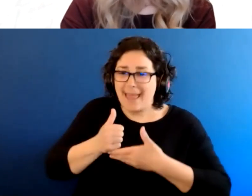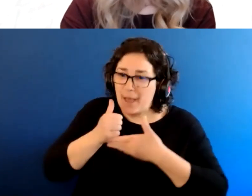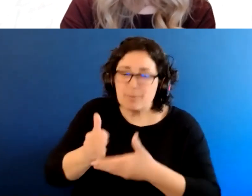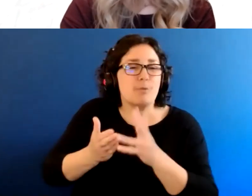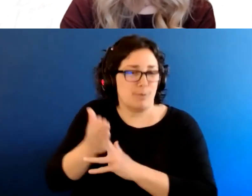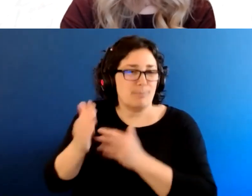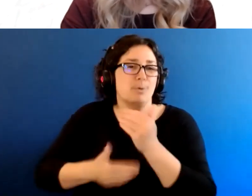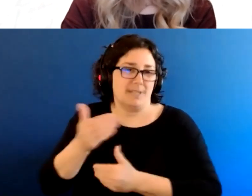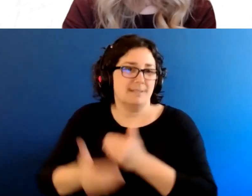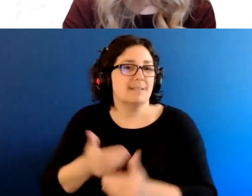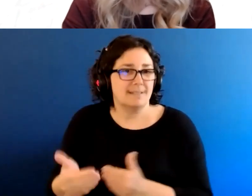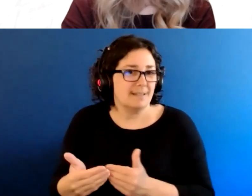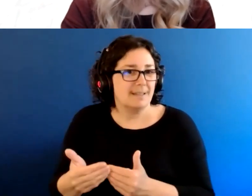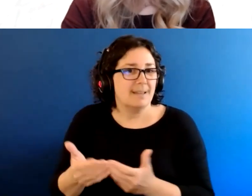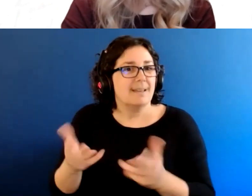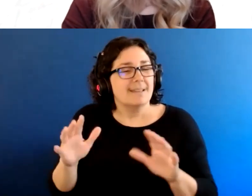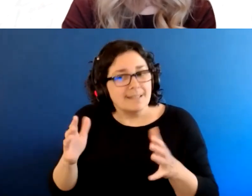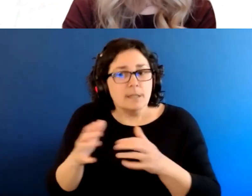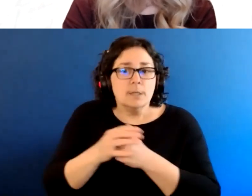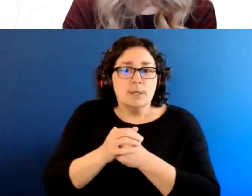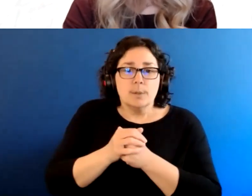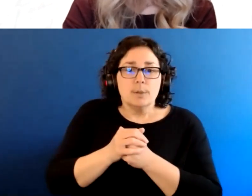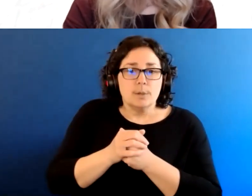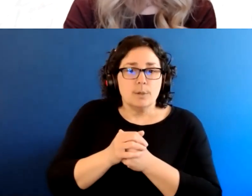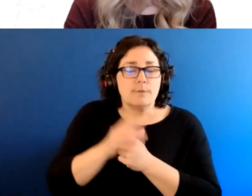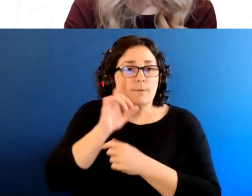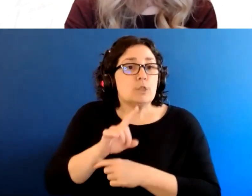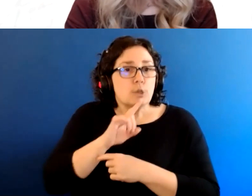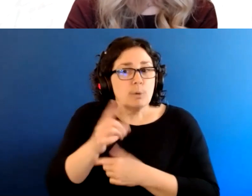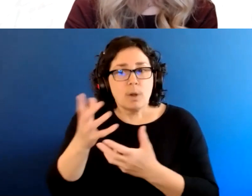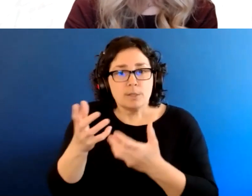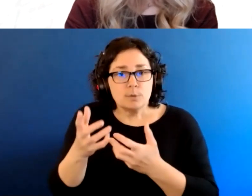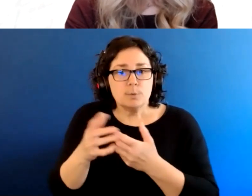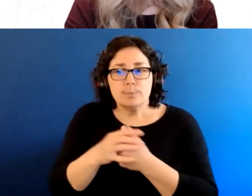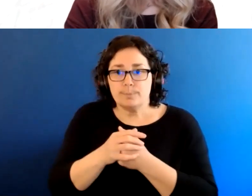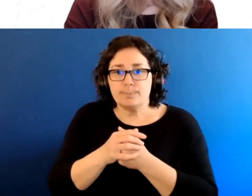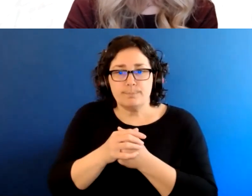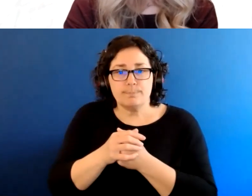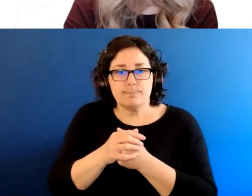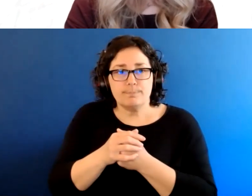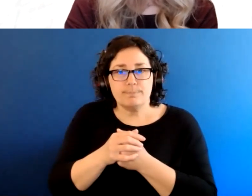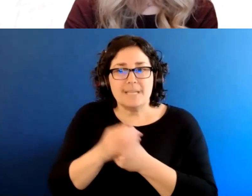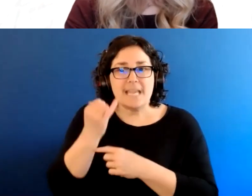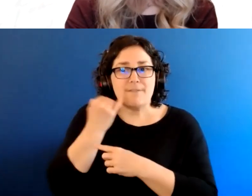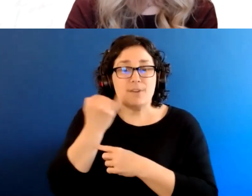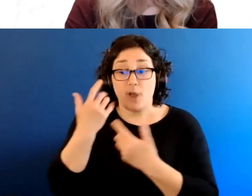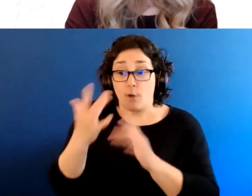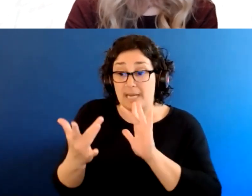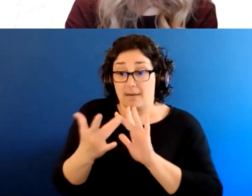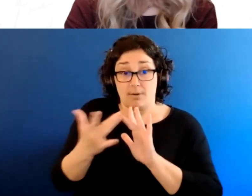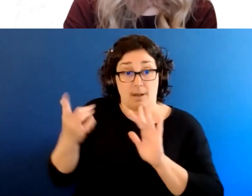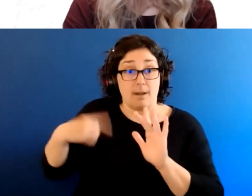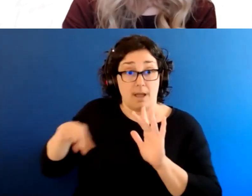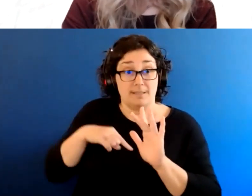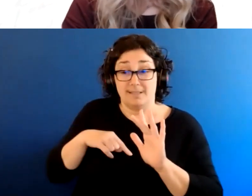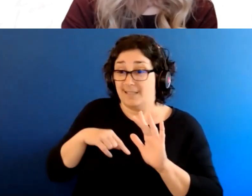this. So this is kind of where we would definitely want to you know, if you've contacted us and you're